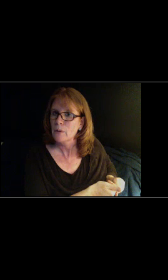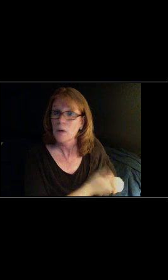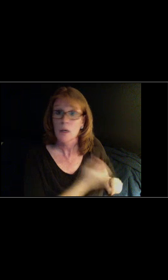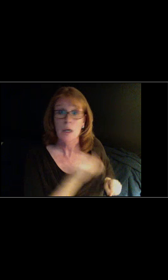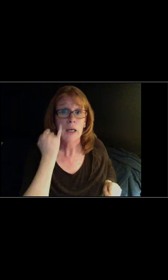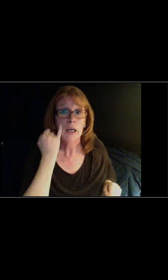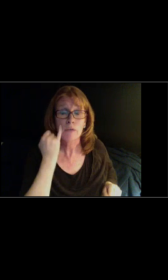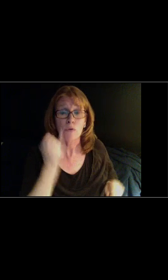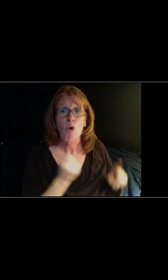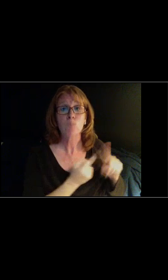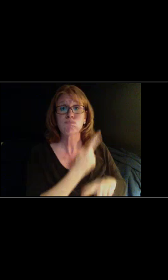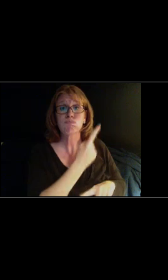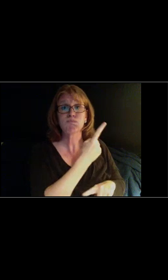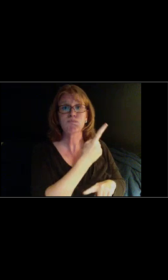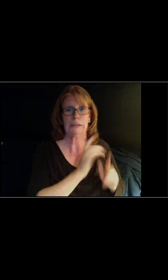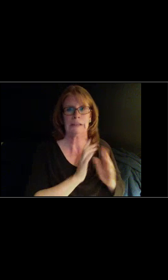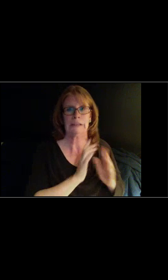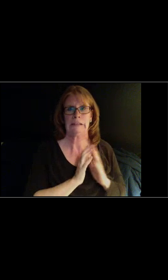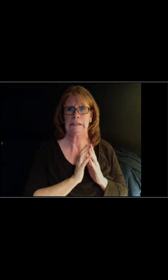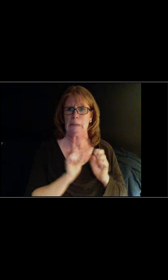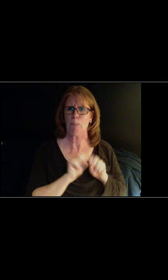things,